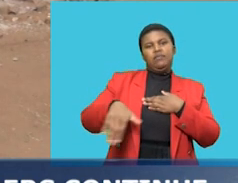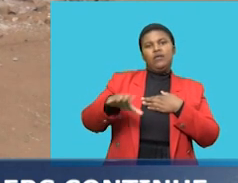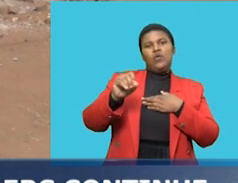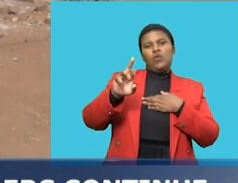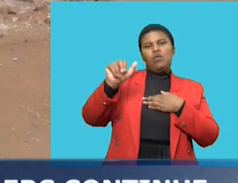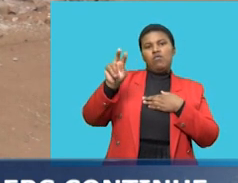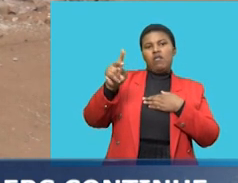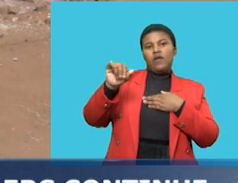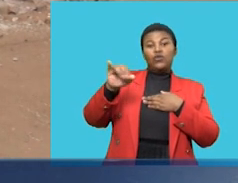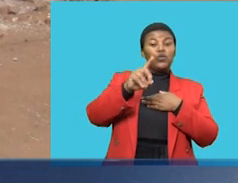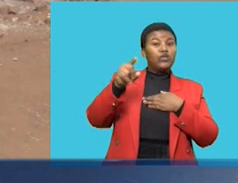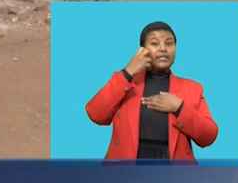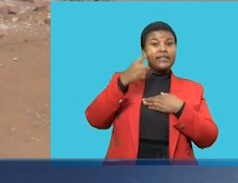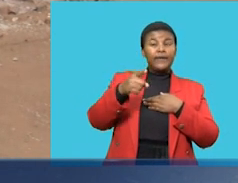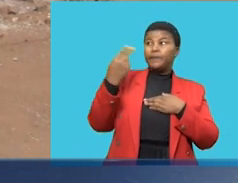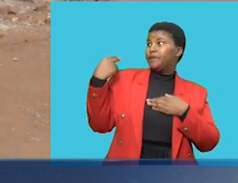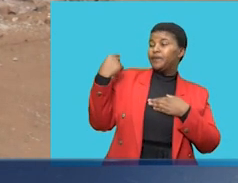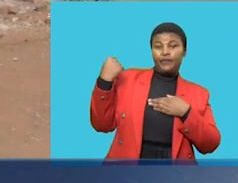2 weeks. If you can check behind,